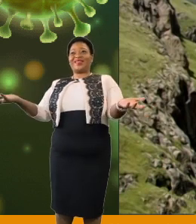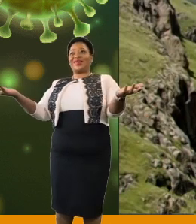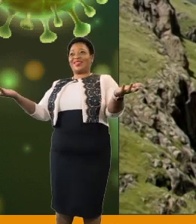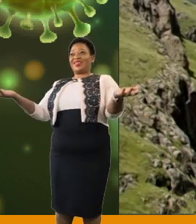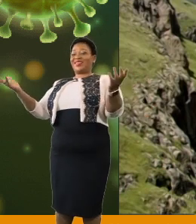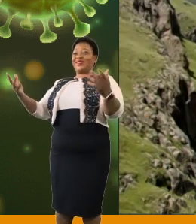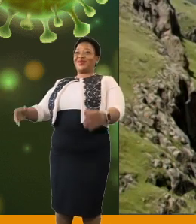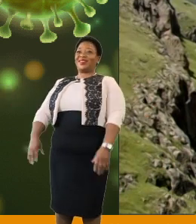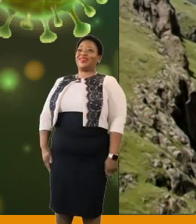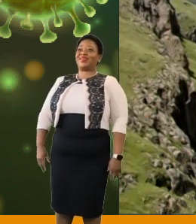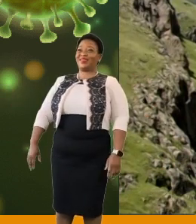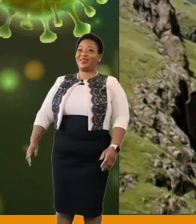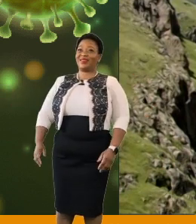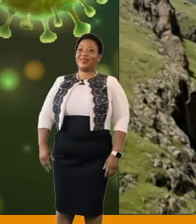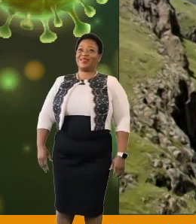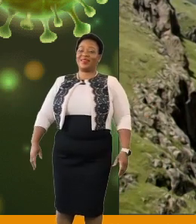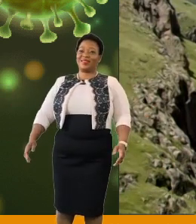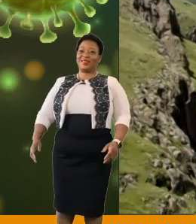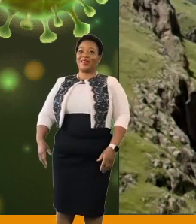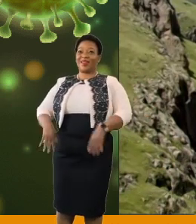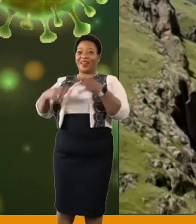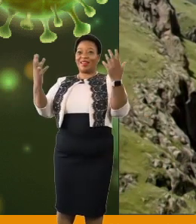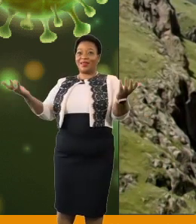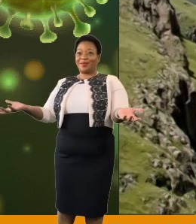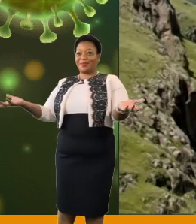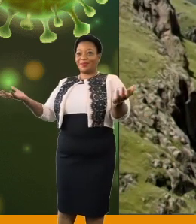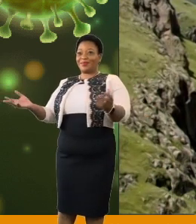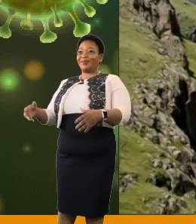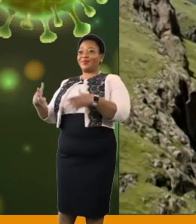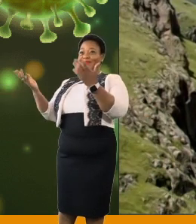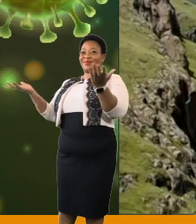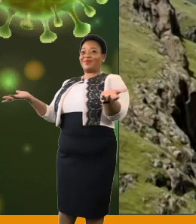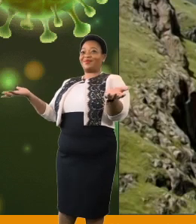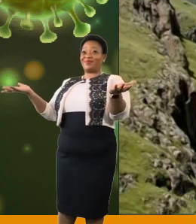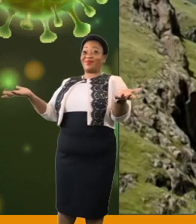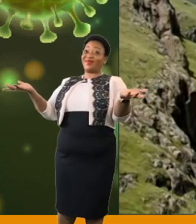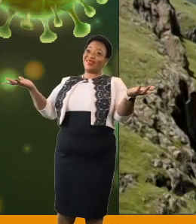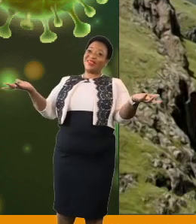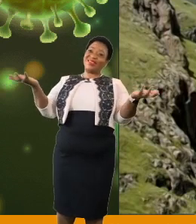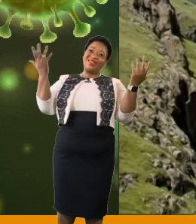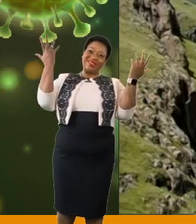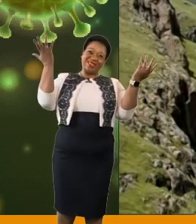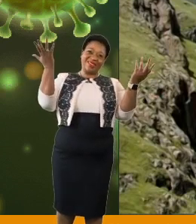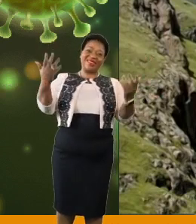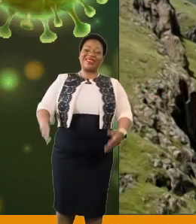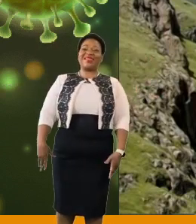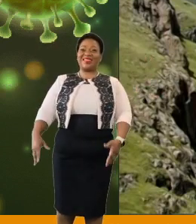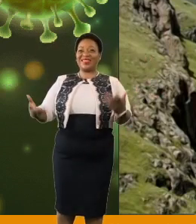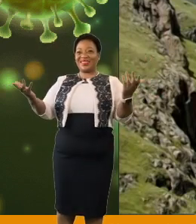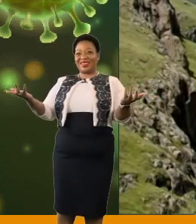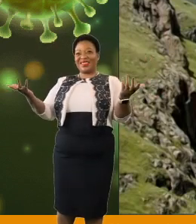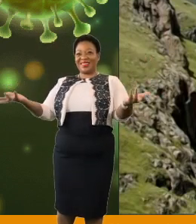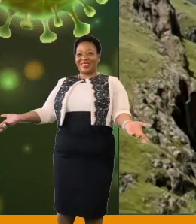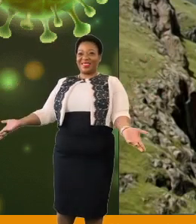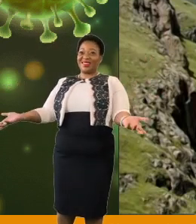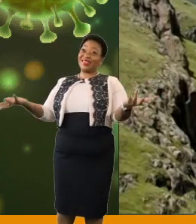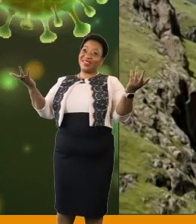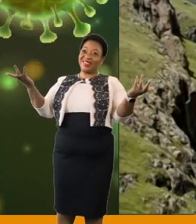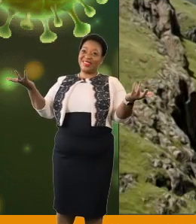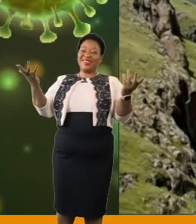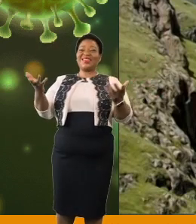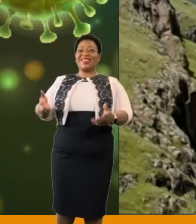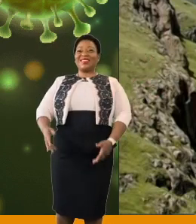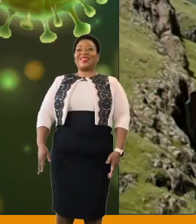that there's a lot of red tape in getting the informal sector operating within the law and getting